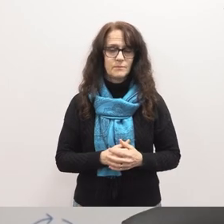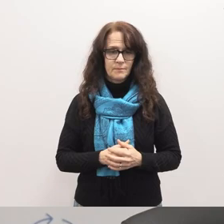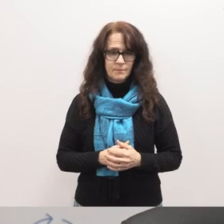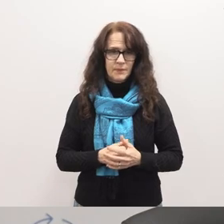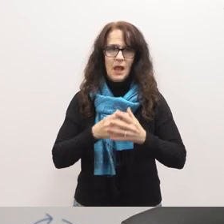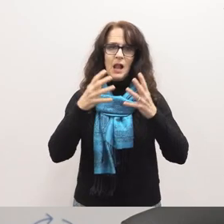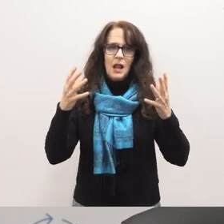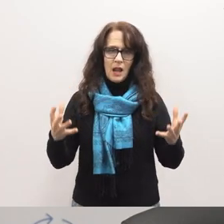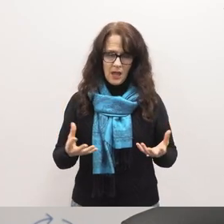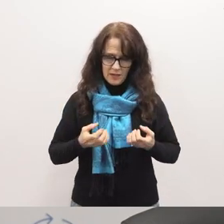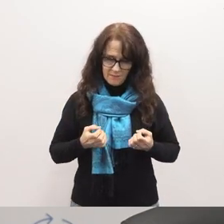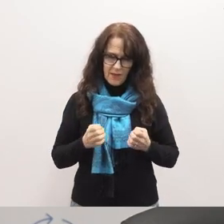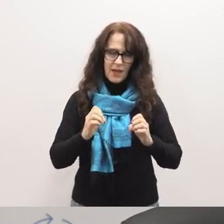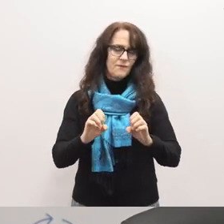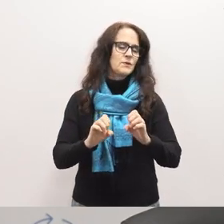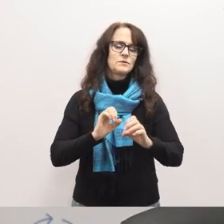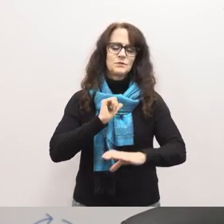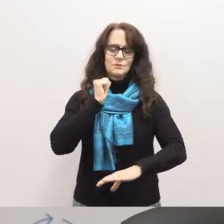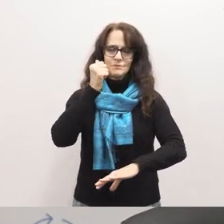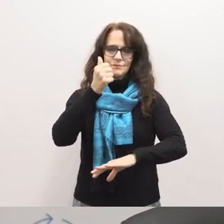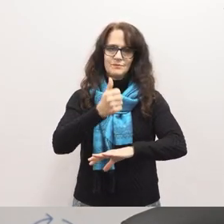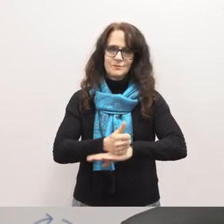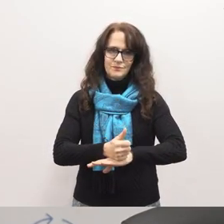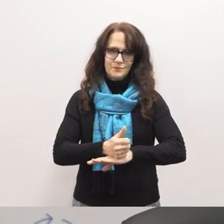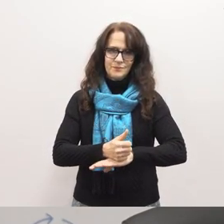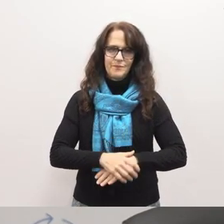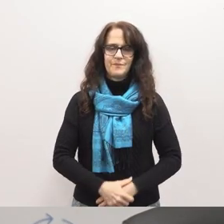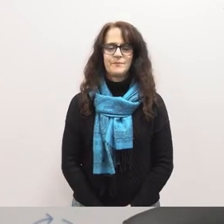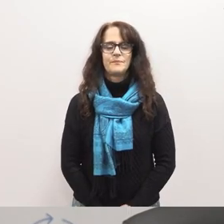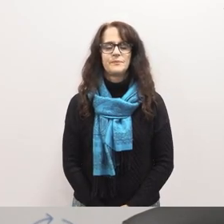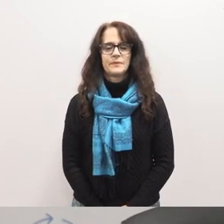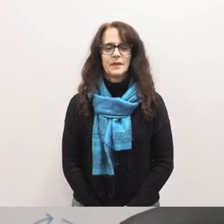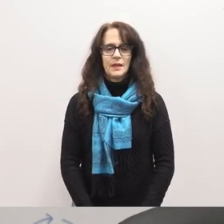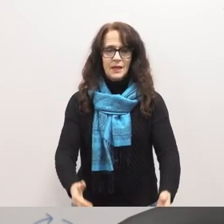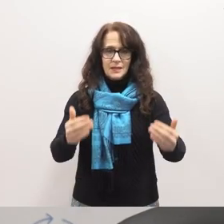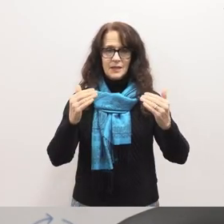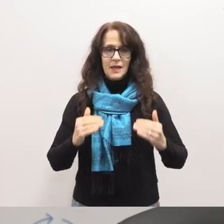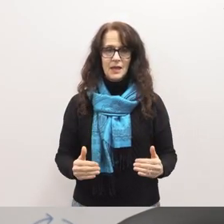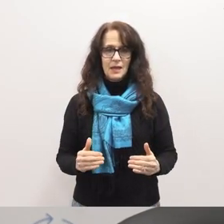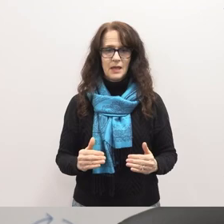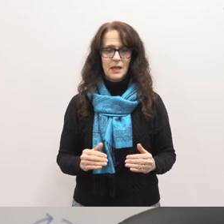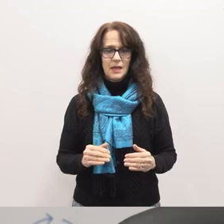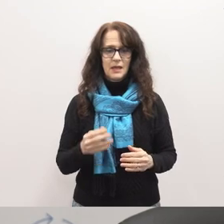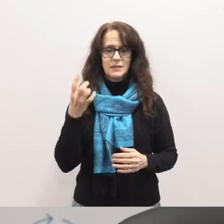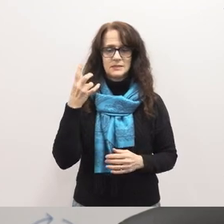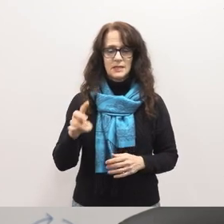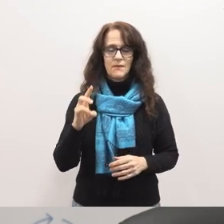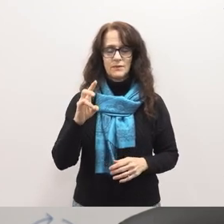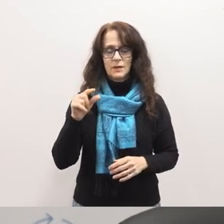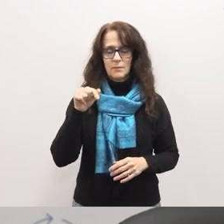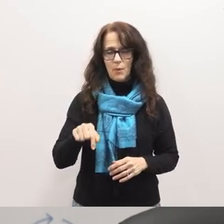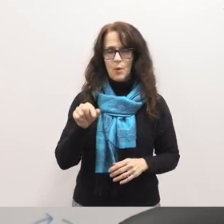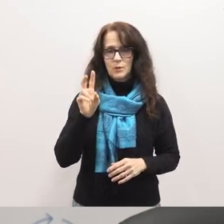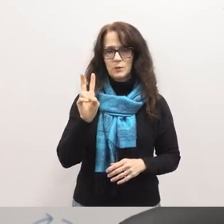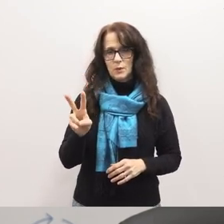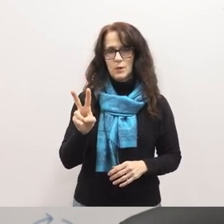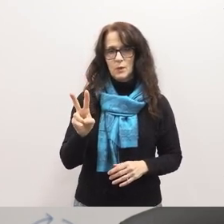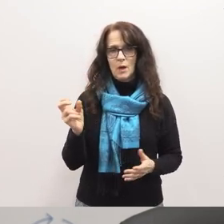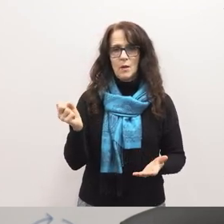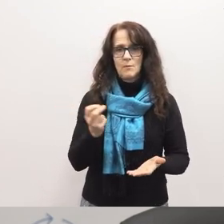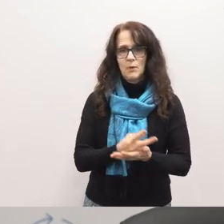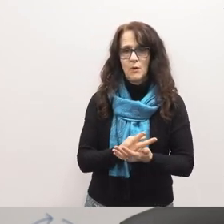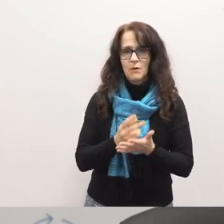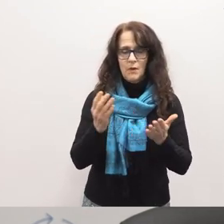a lot of effort to put that together, so thank you. Next, we have item 17.2, approval